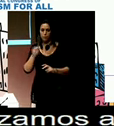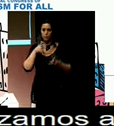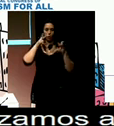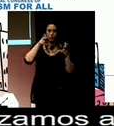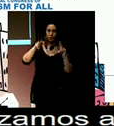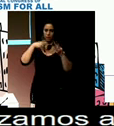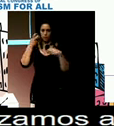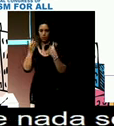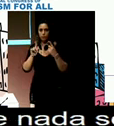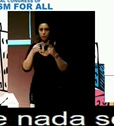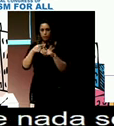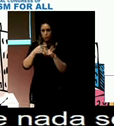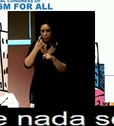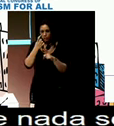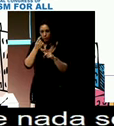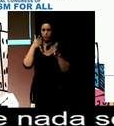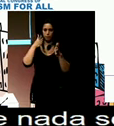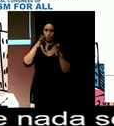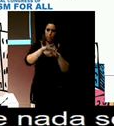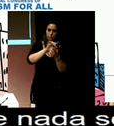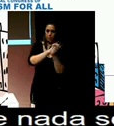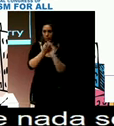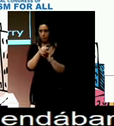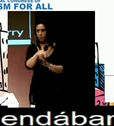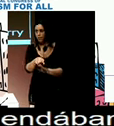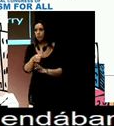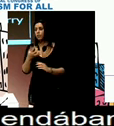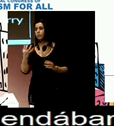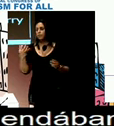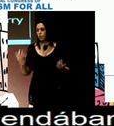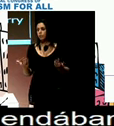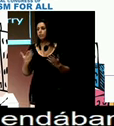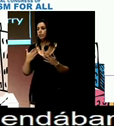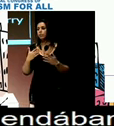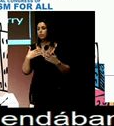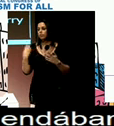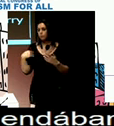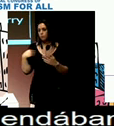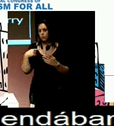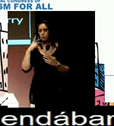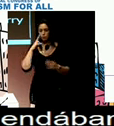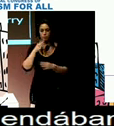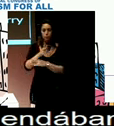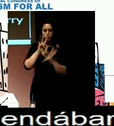couldn't carry out the improvements needed so that the venue, the establishment,